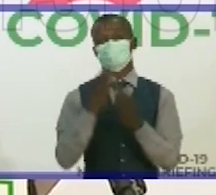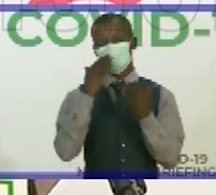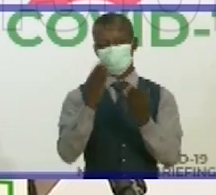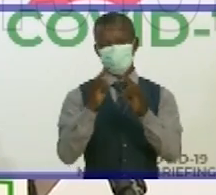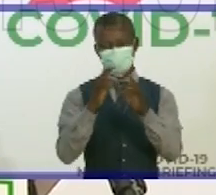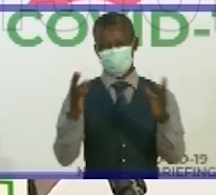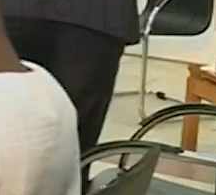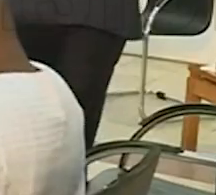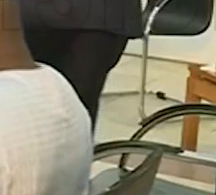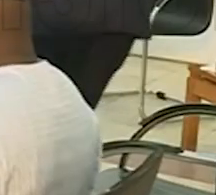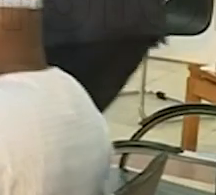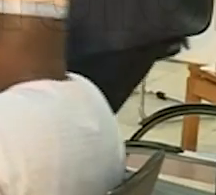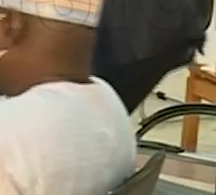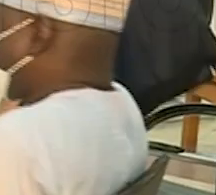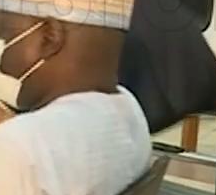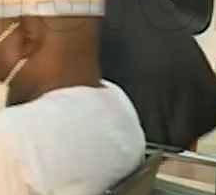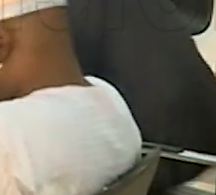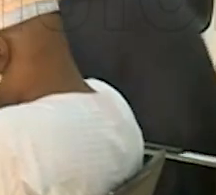much.